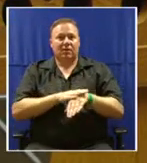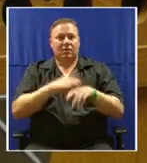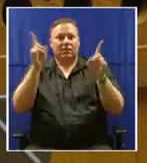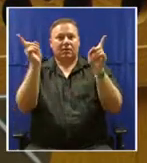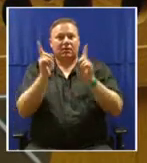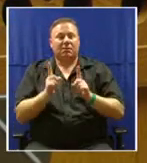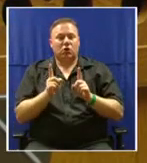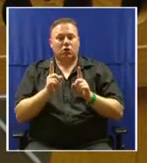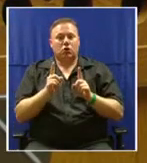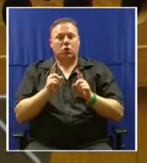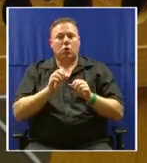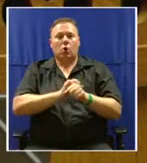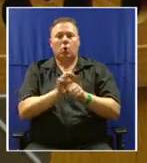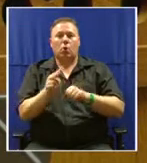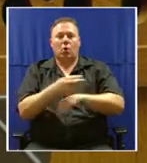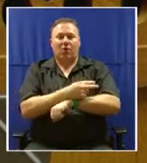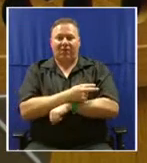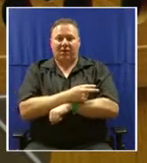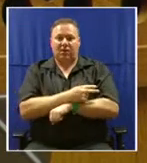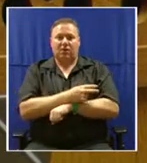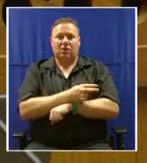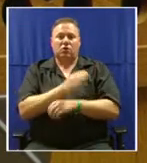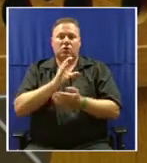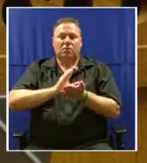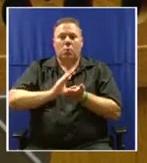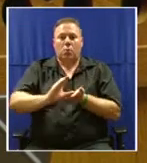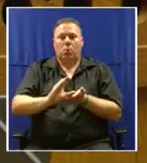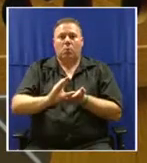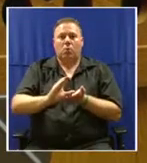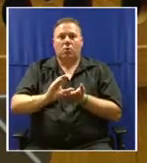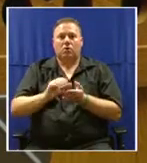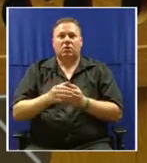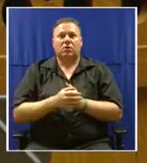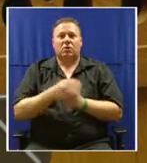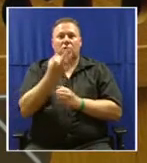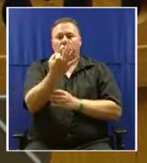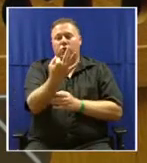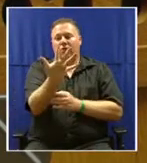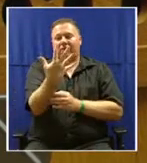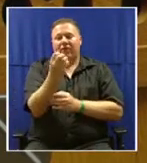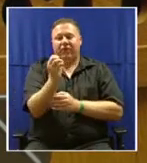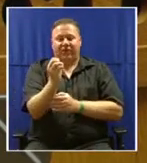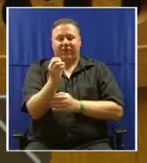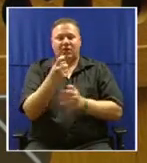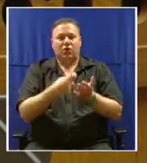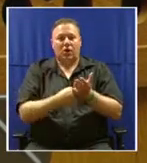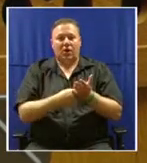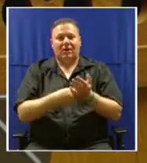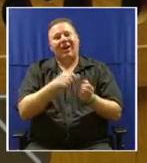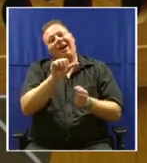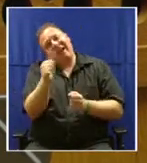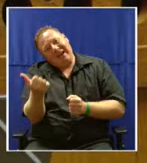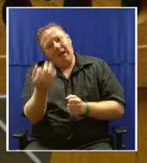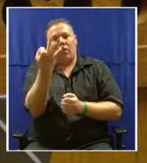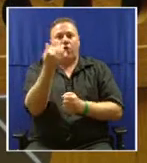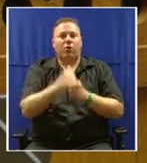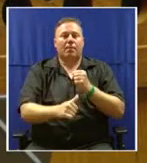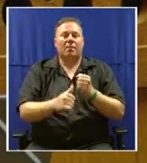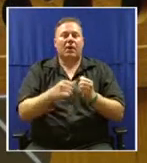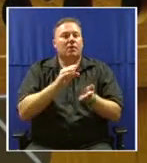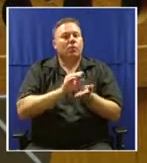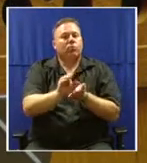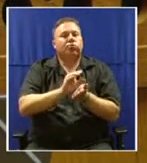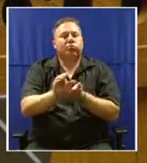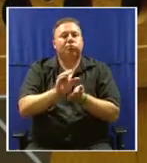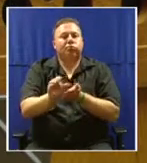special COVID-19 grant of 350 by a further 3 months.